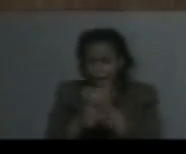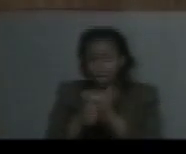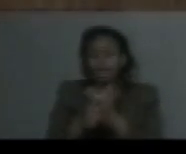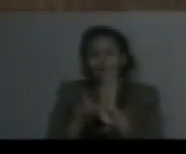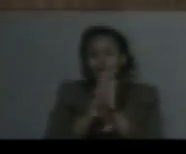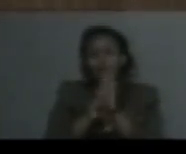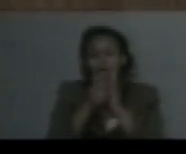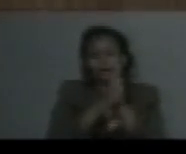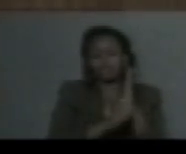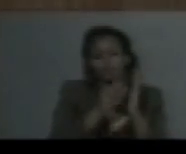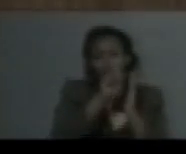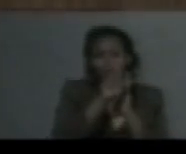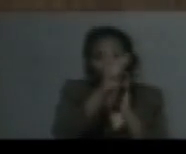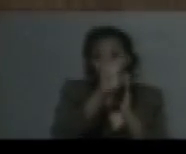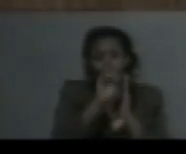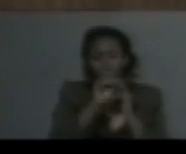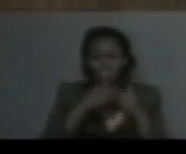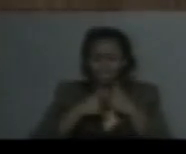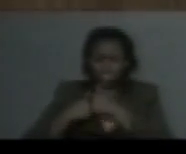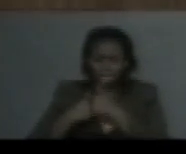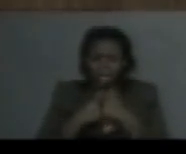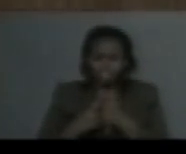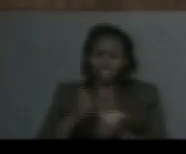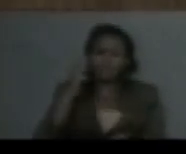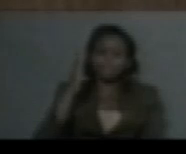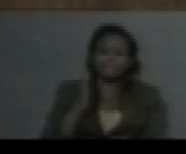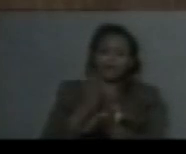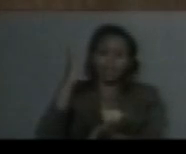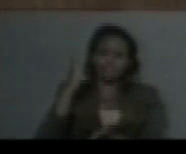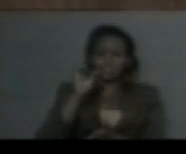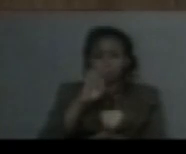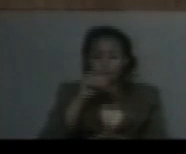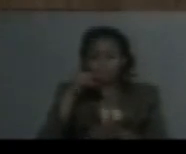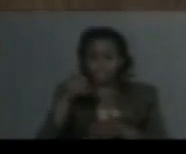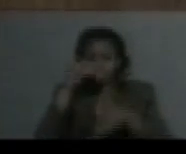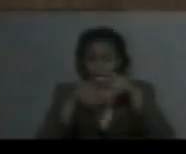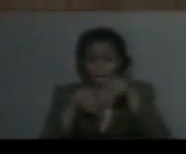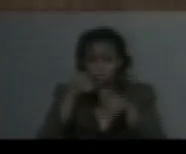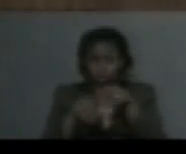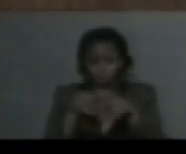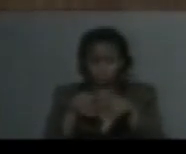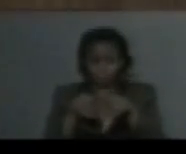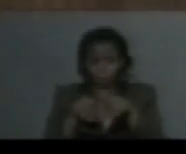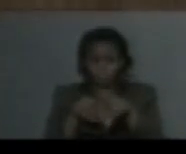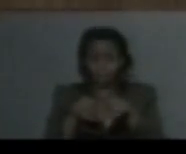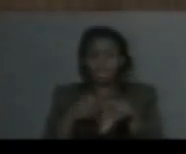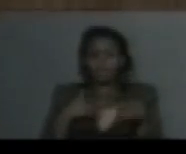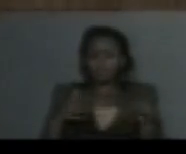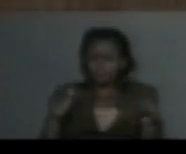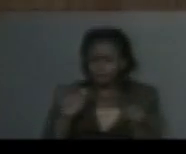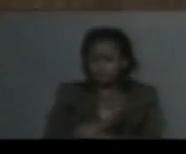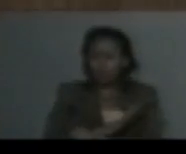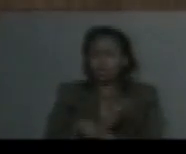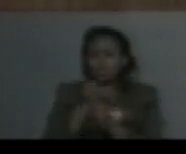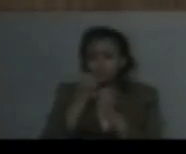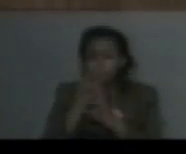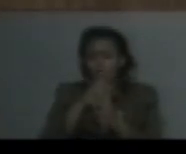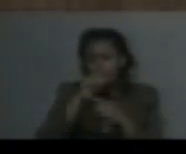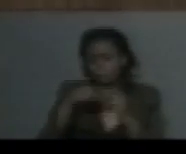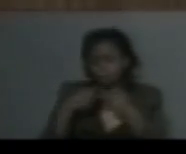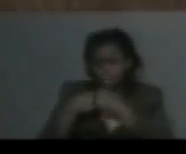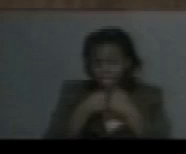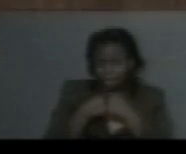140, challenging the validity of those elections. My Lord, the full particulars of the challenge of the